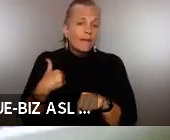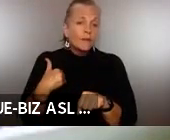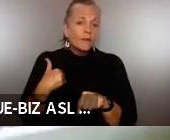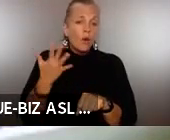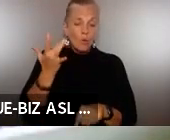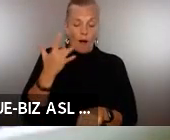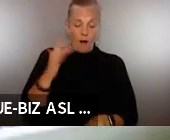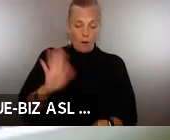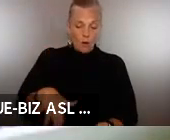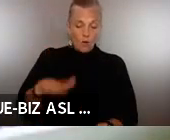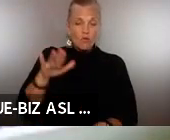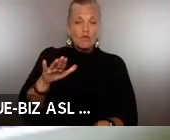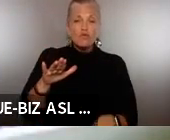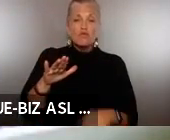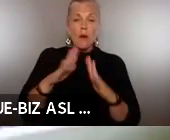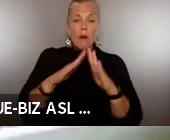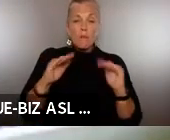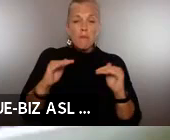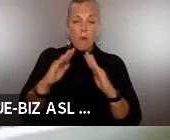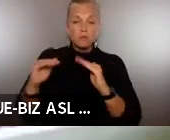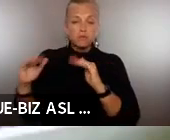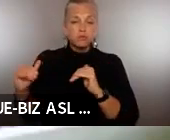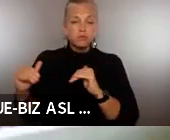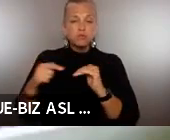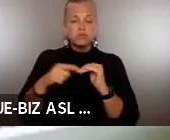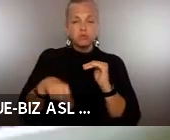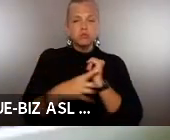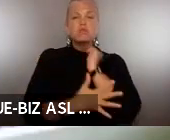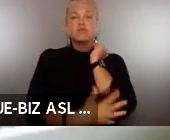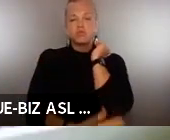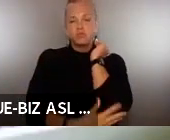income housing, and right next to us